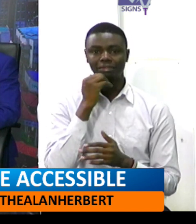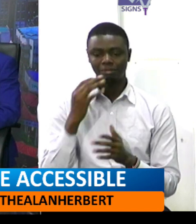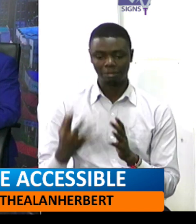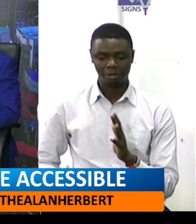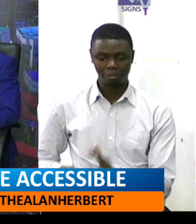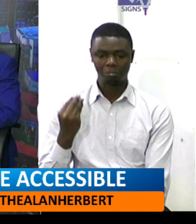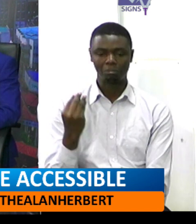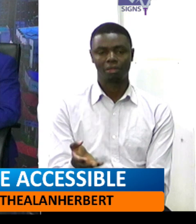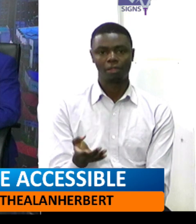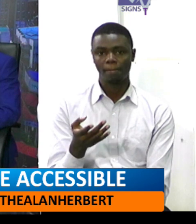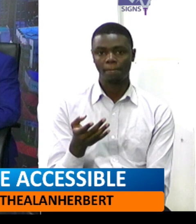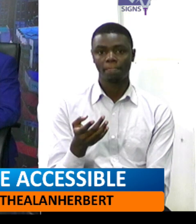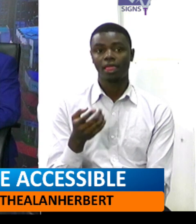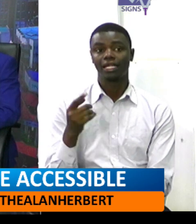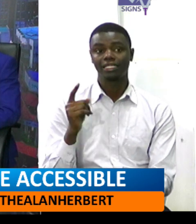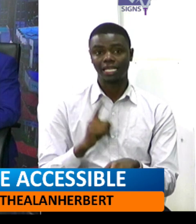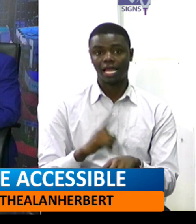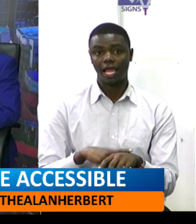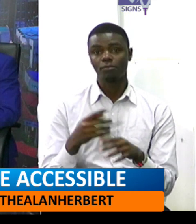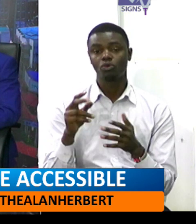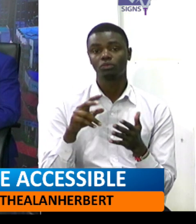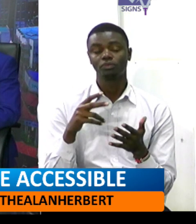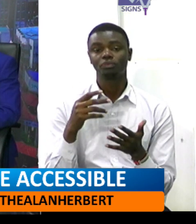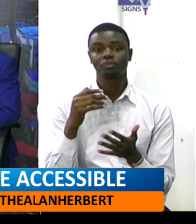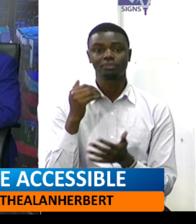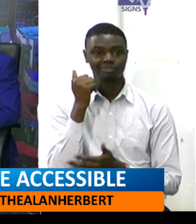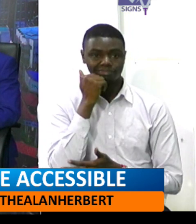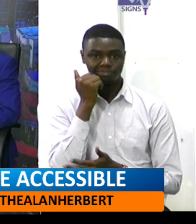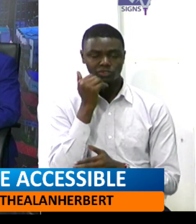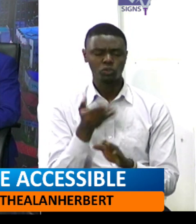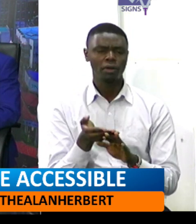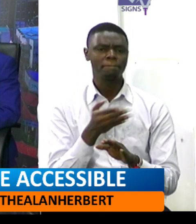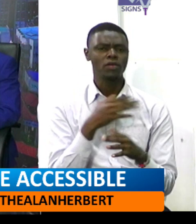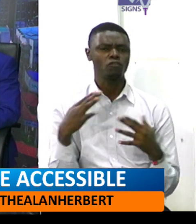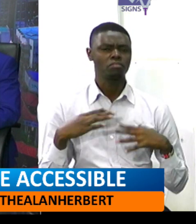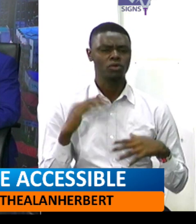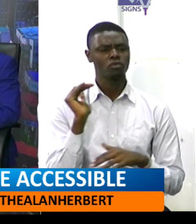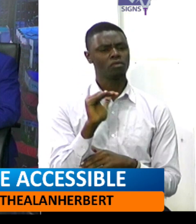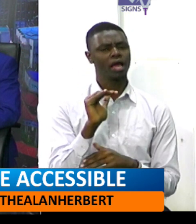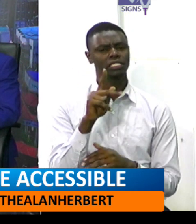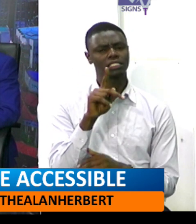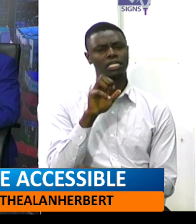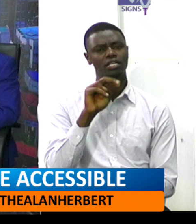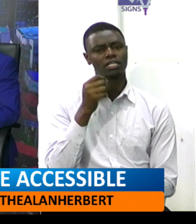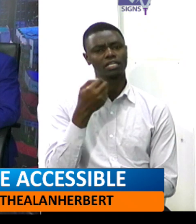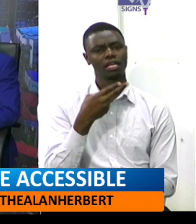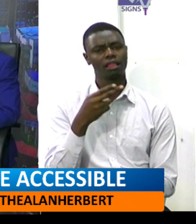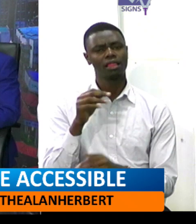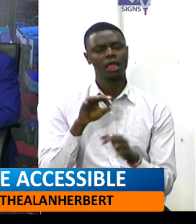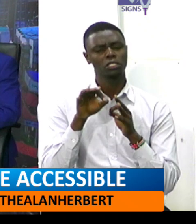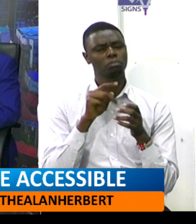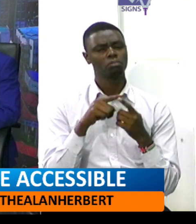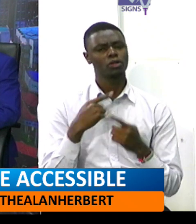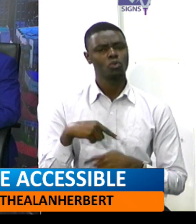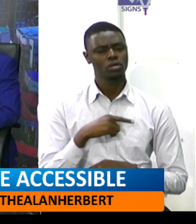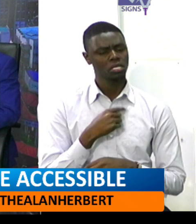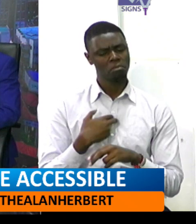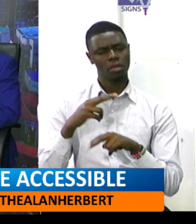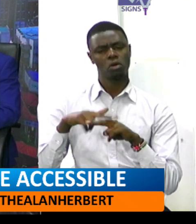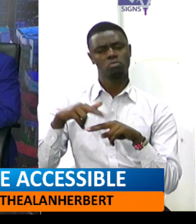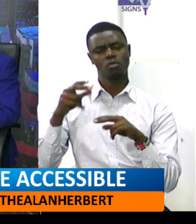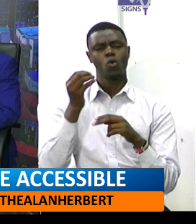pocket, unfortunately, when you fall sick. Before we went for the break, we had asked Mr. Kenneth to explain to us. I am seated back